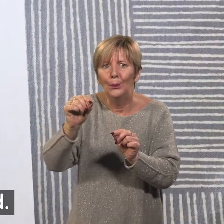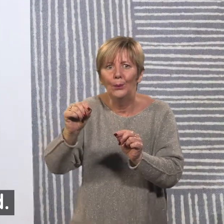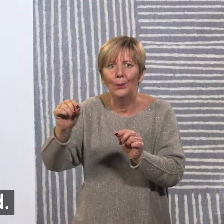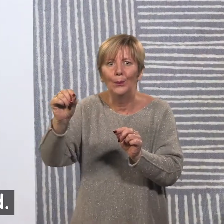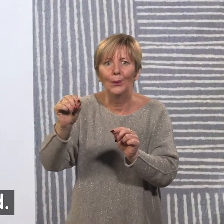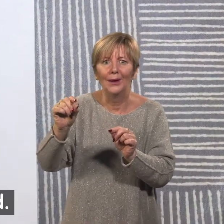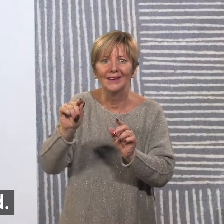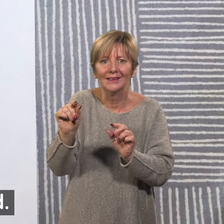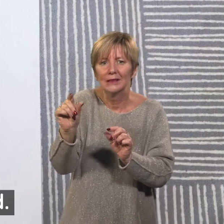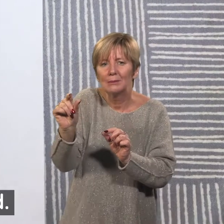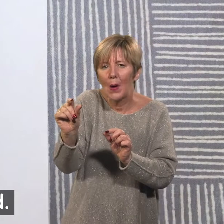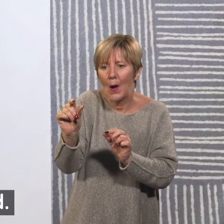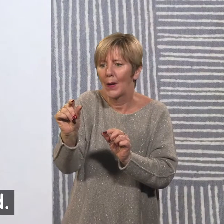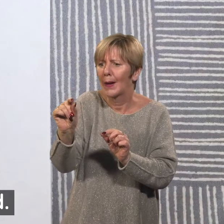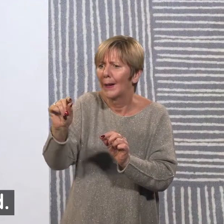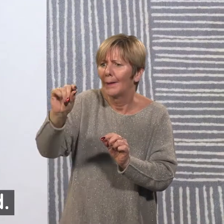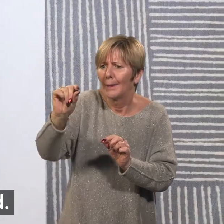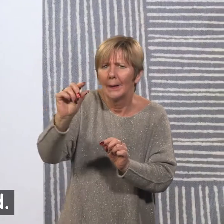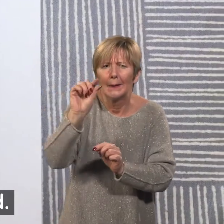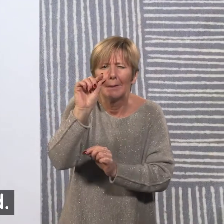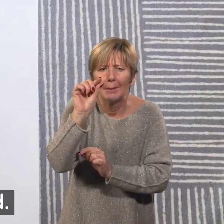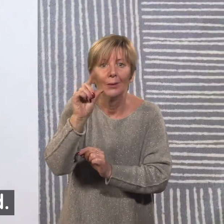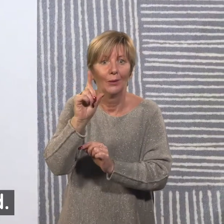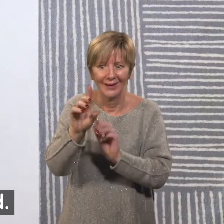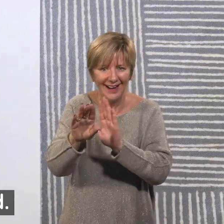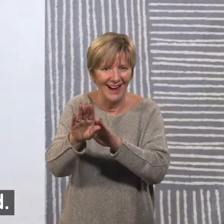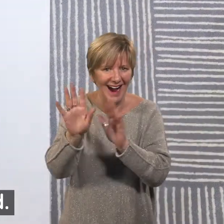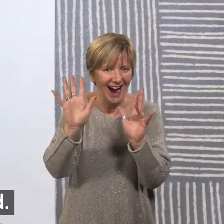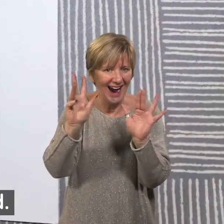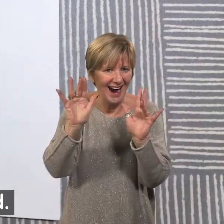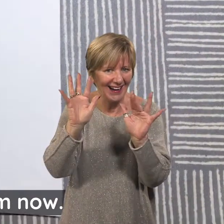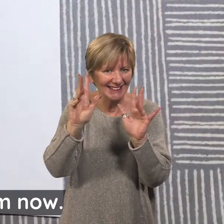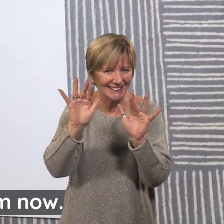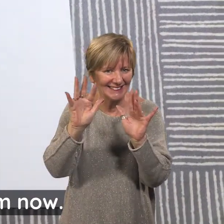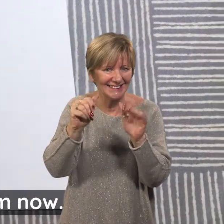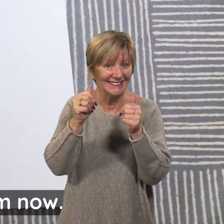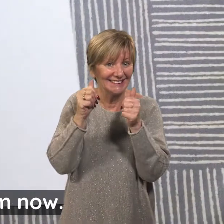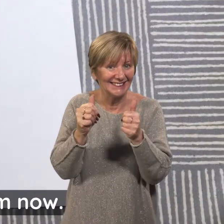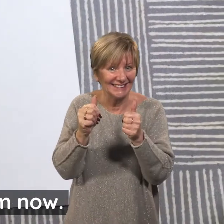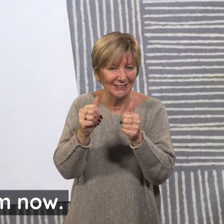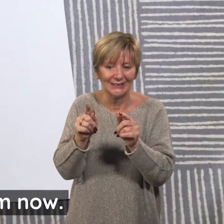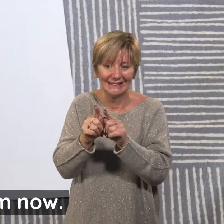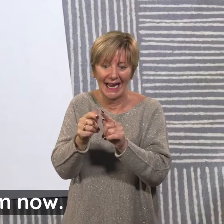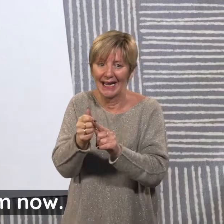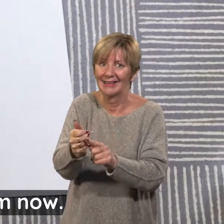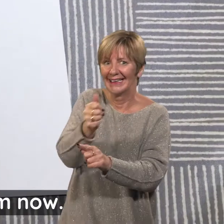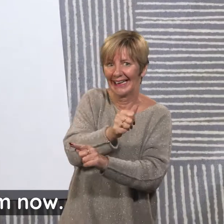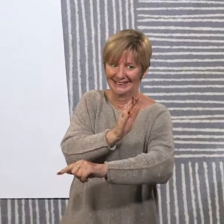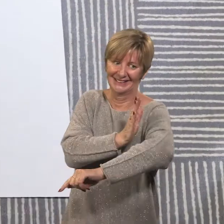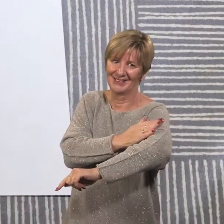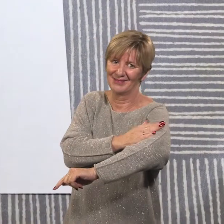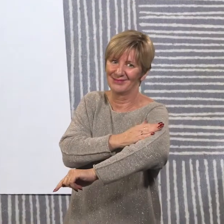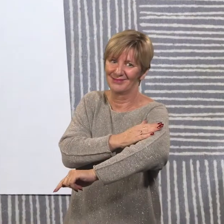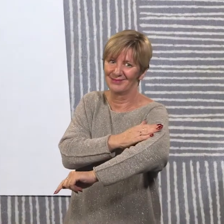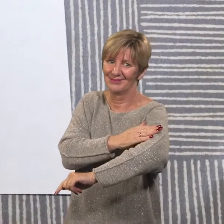And finally, a smaller oval shape for his hand. We're going to do the same for the other arm now,